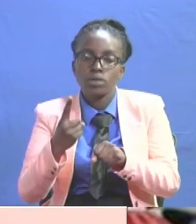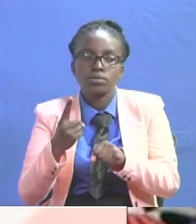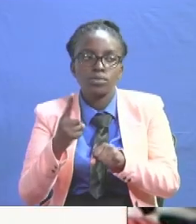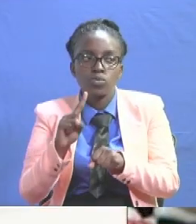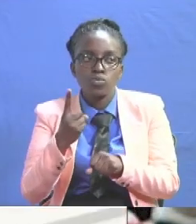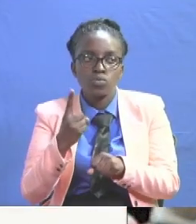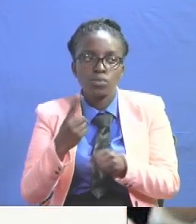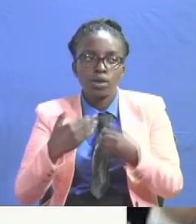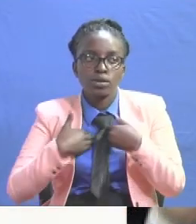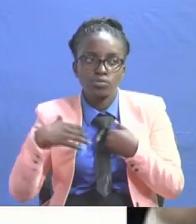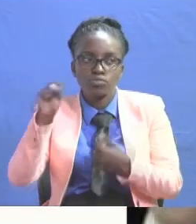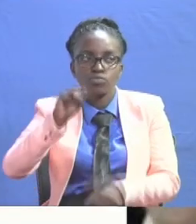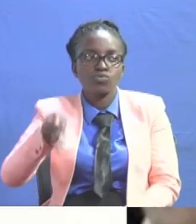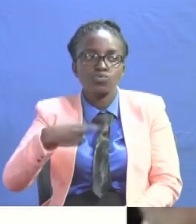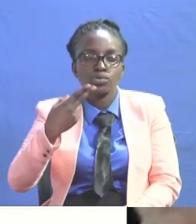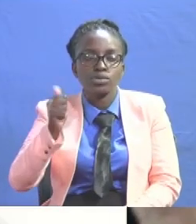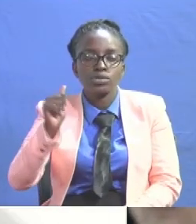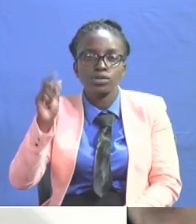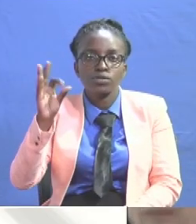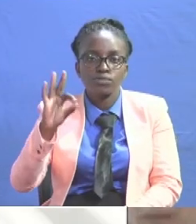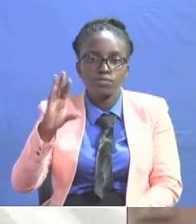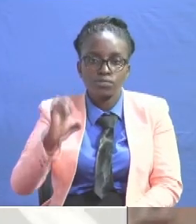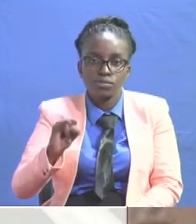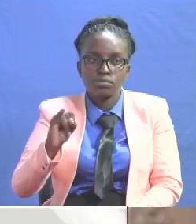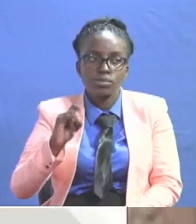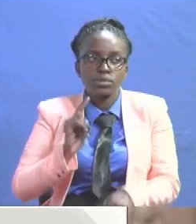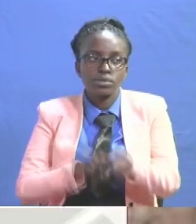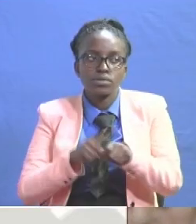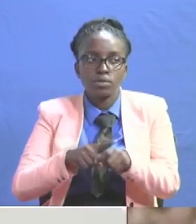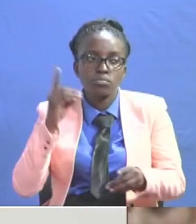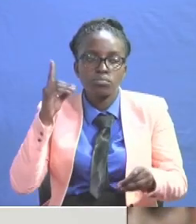Bakari wrapped it up by defeating Sierra Leone's Wisdom